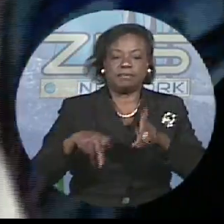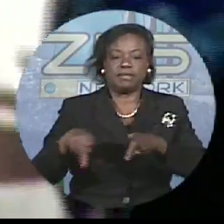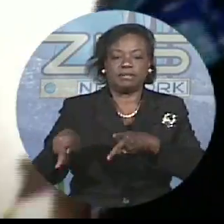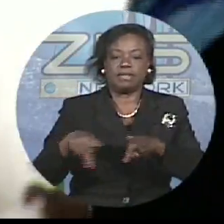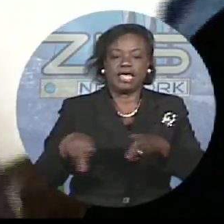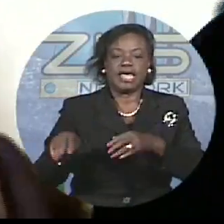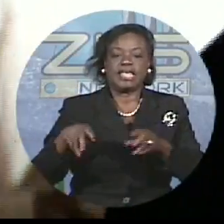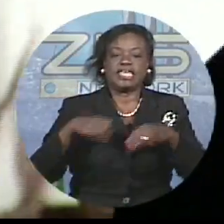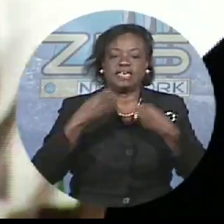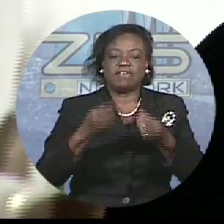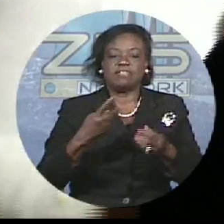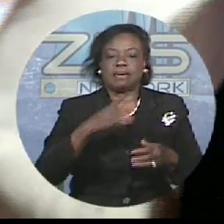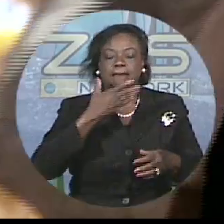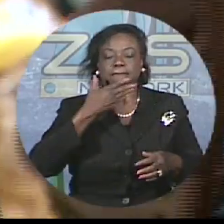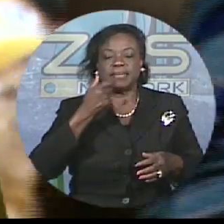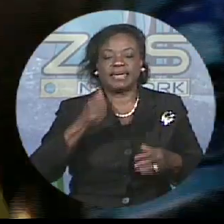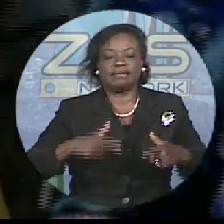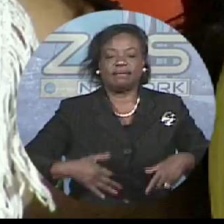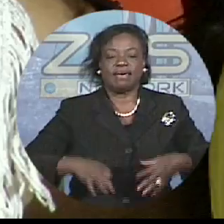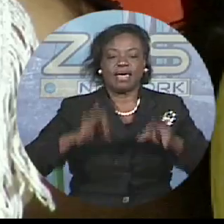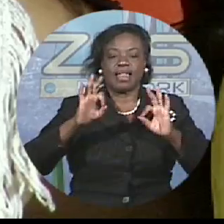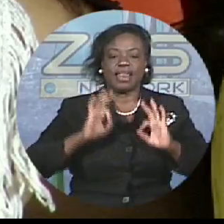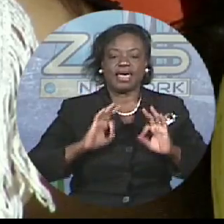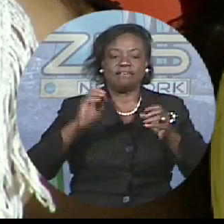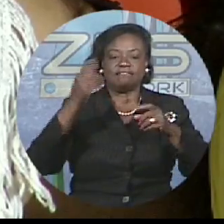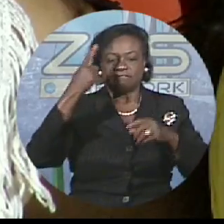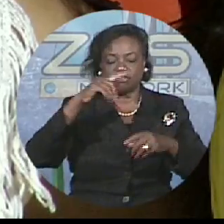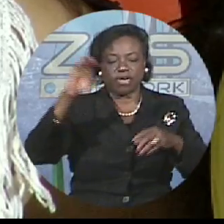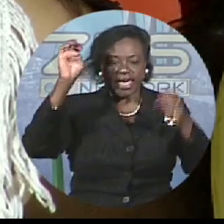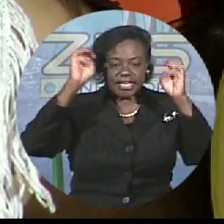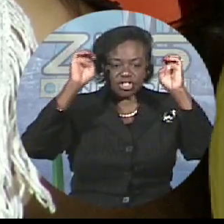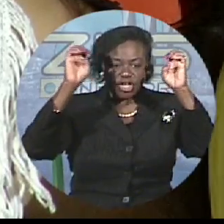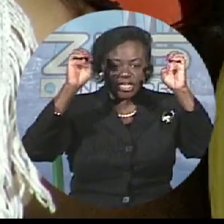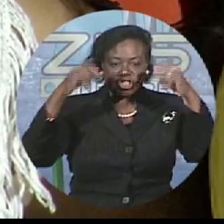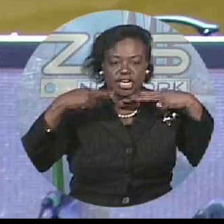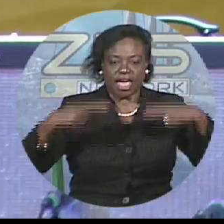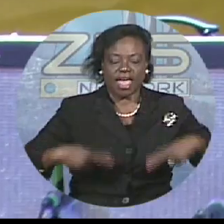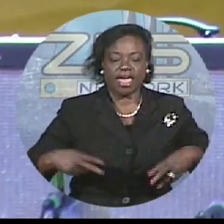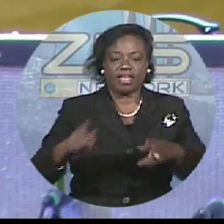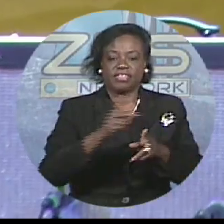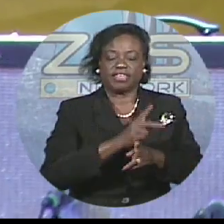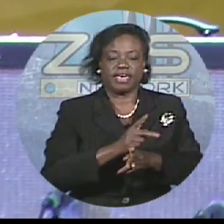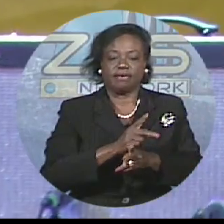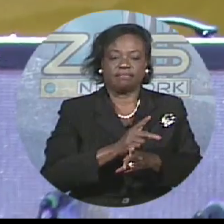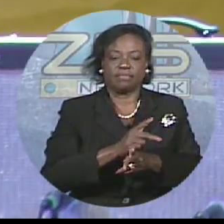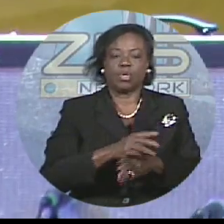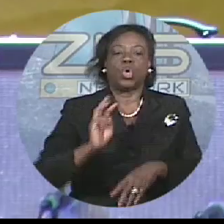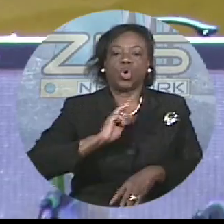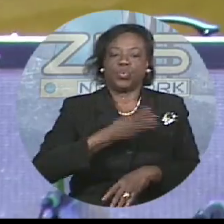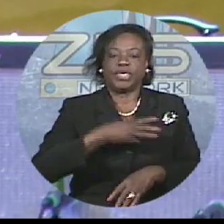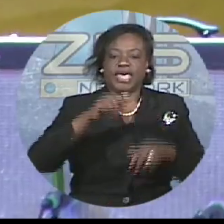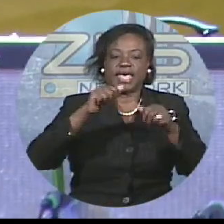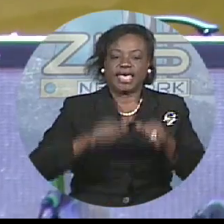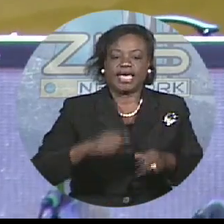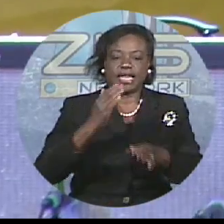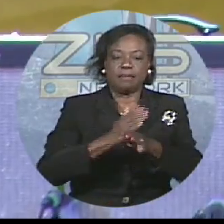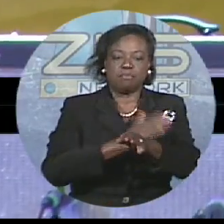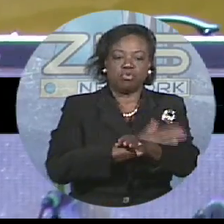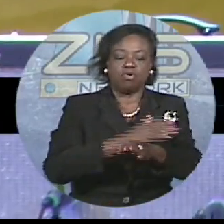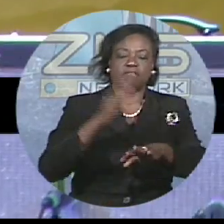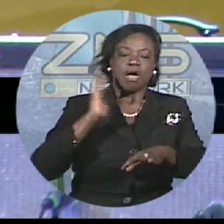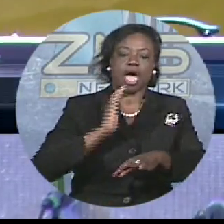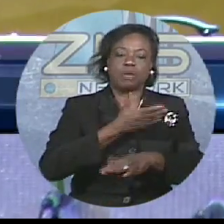and diversification, the Prime Minister called for greater participation from Bahamians. We can improve our schools, but we